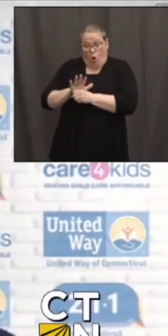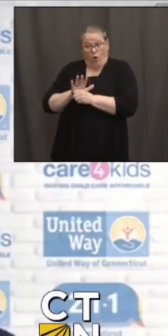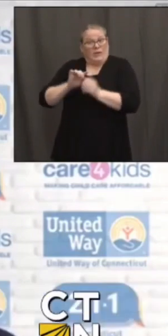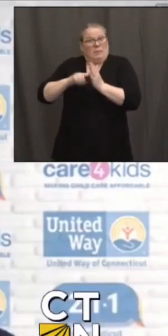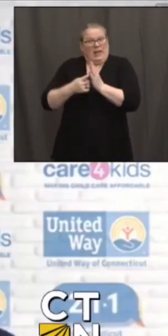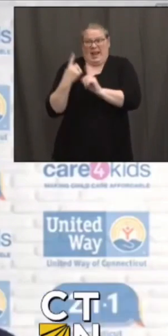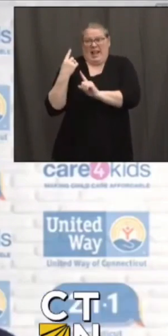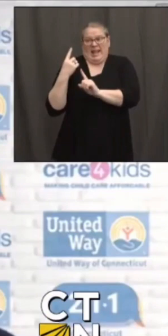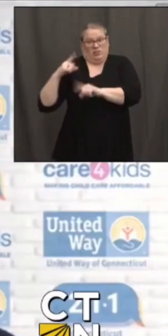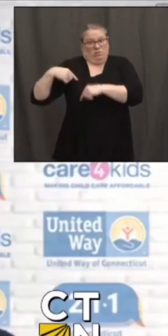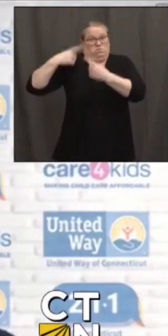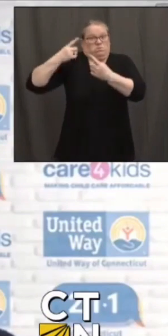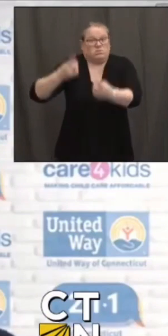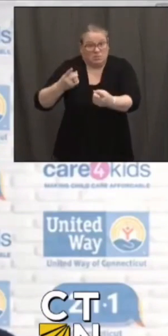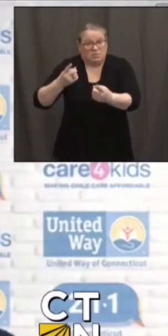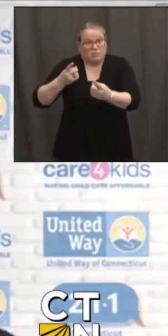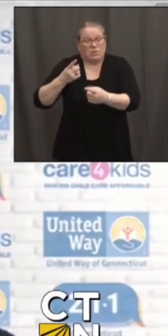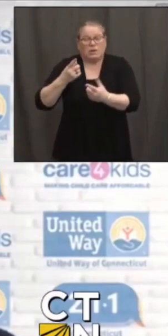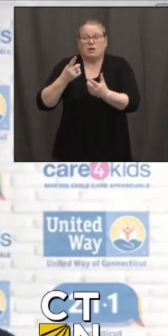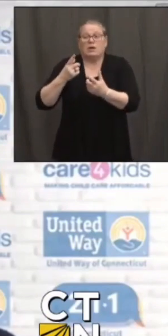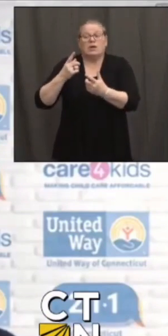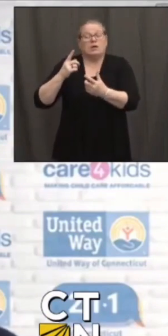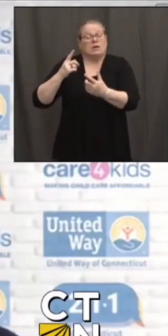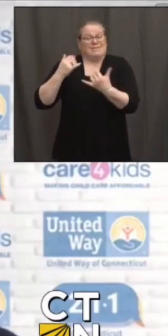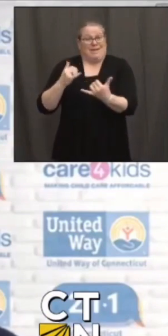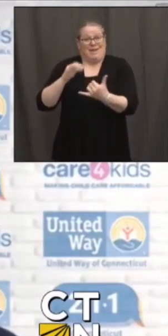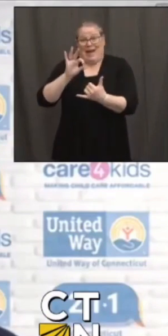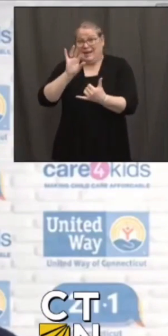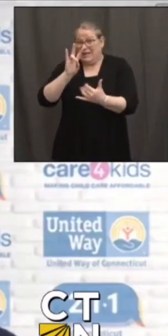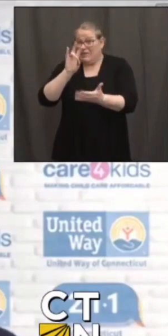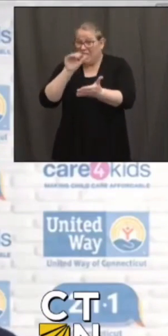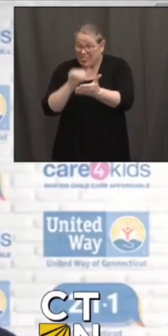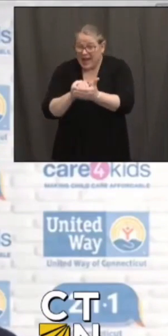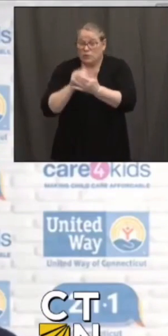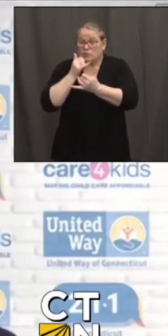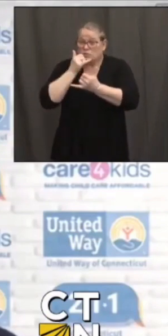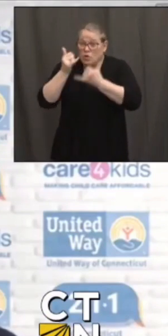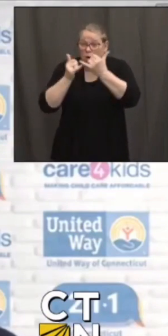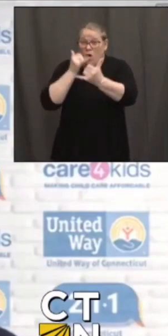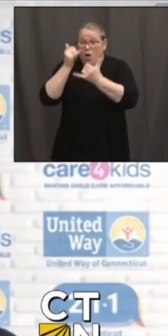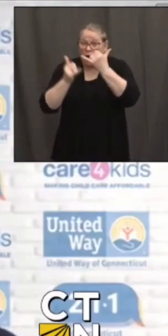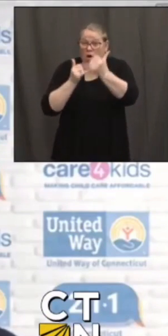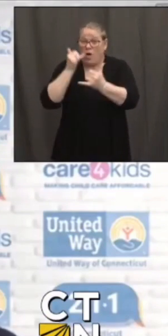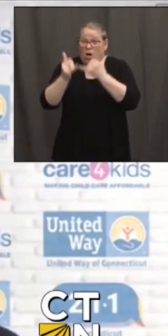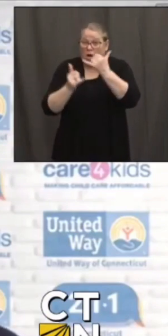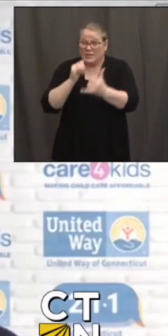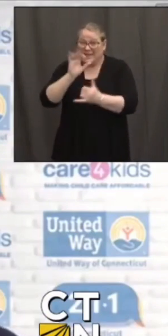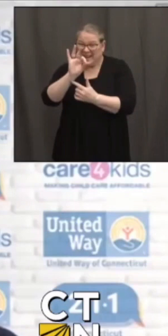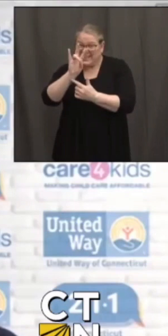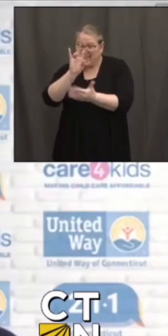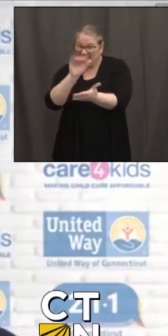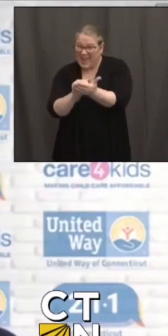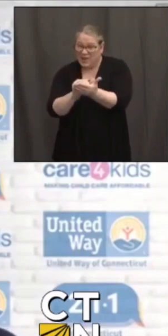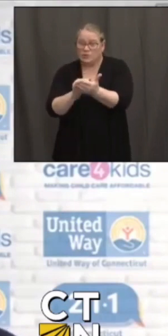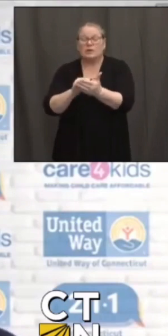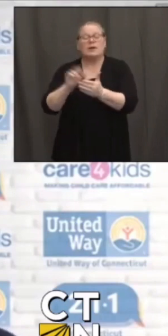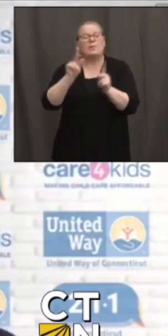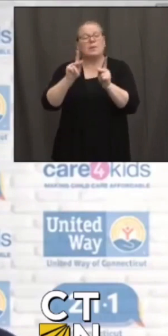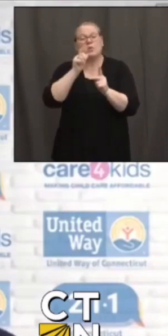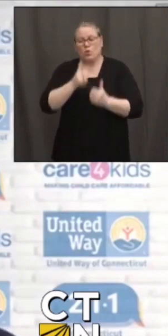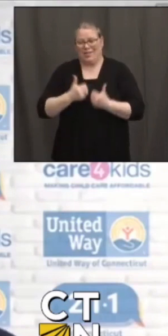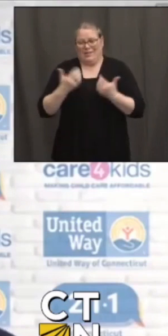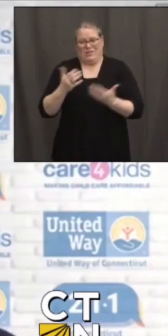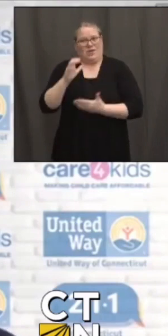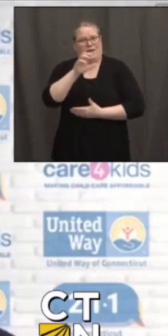we've responded to more than 97,000 calls from Connecticut residents with questions and concerns specifically